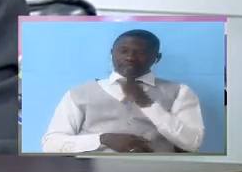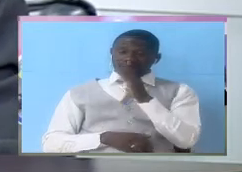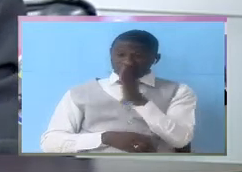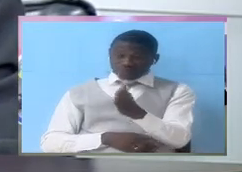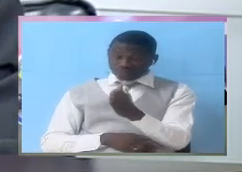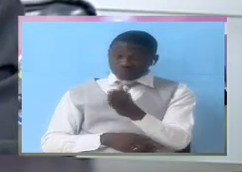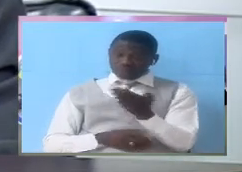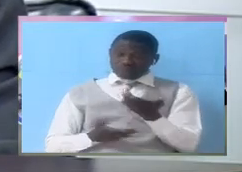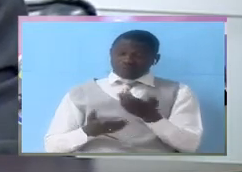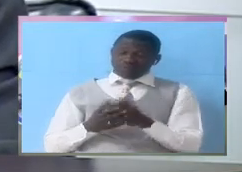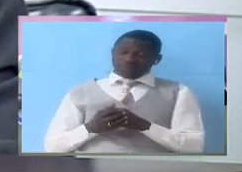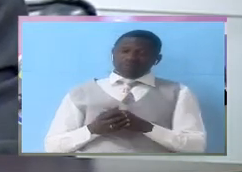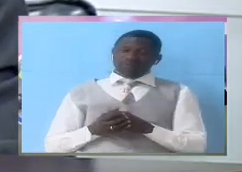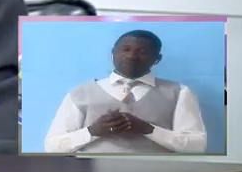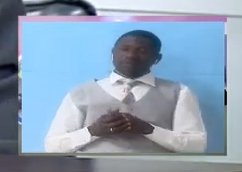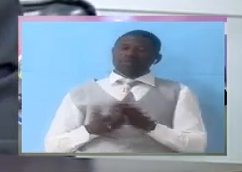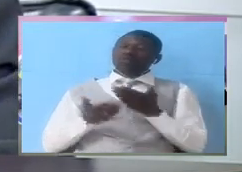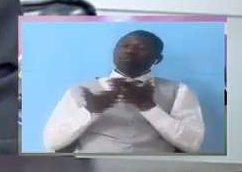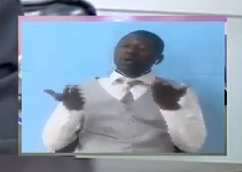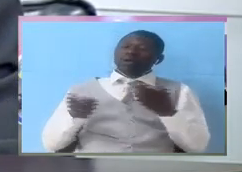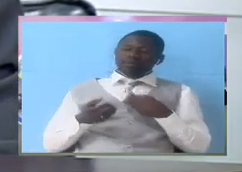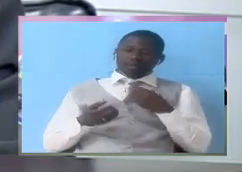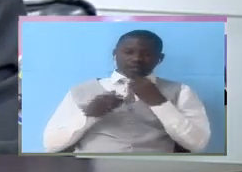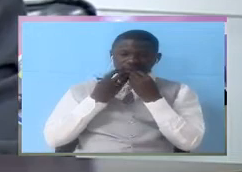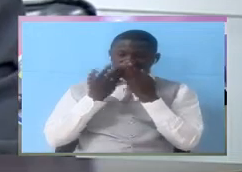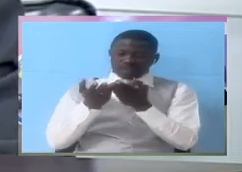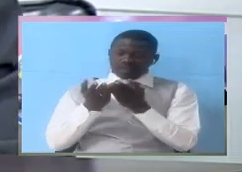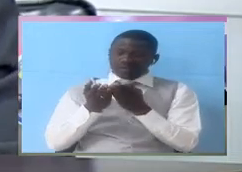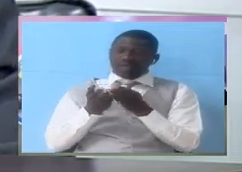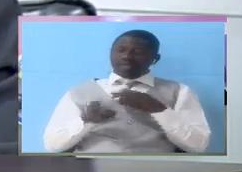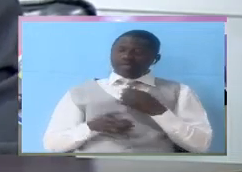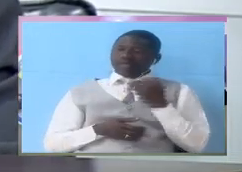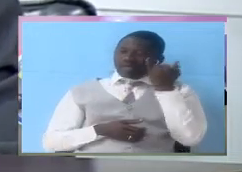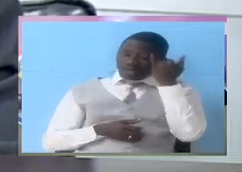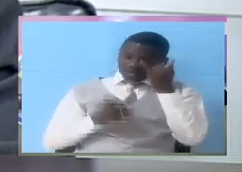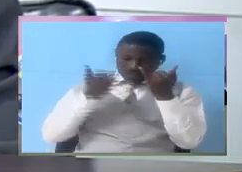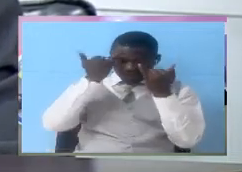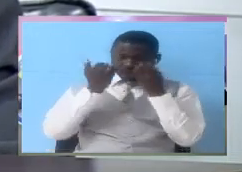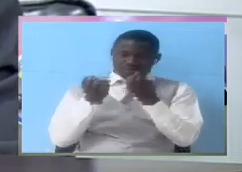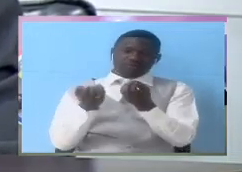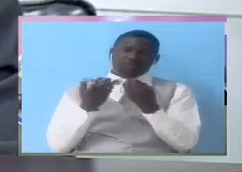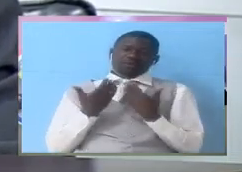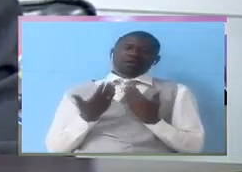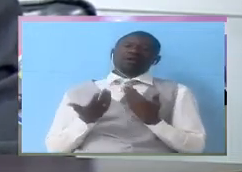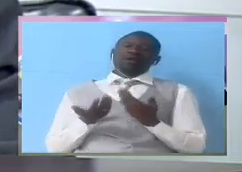That is why I said, that is the impression I was given.